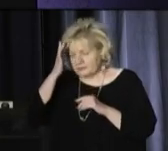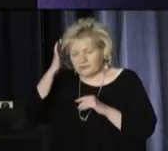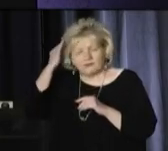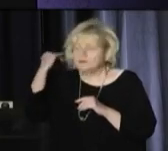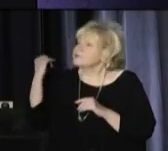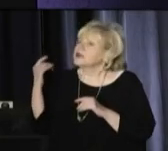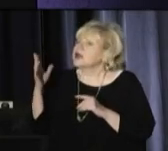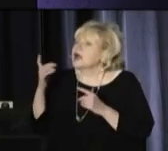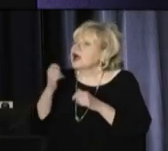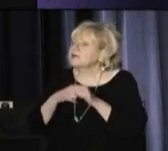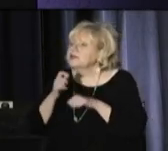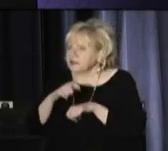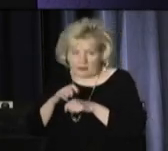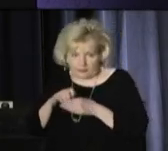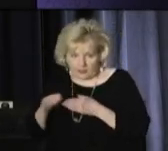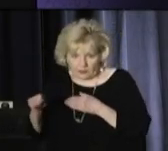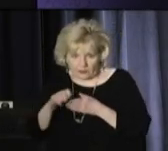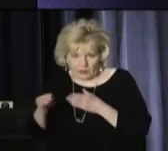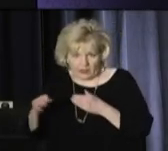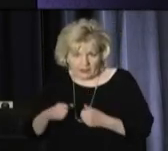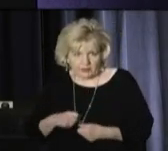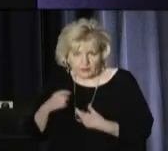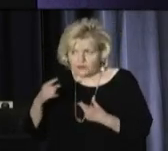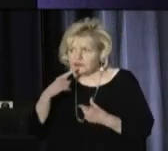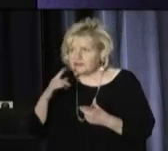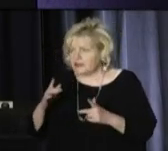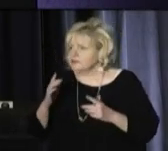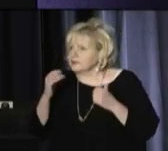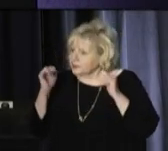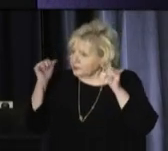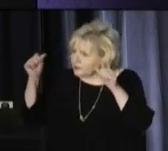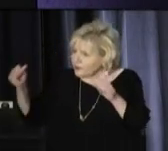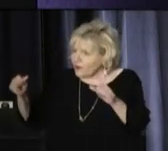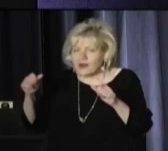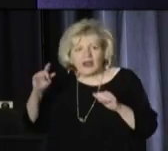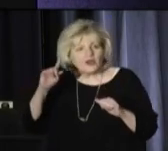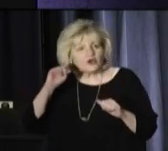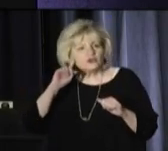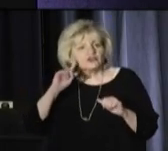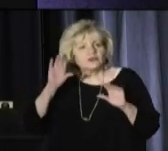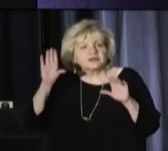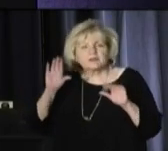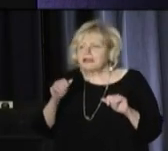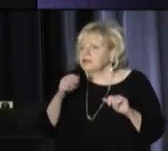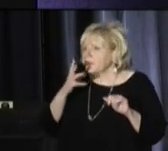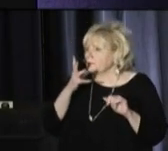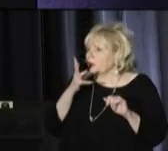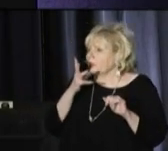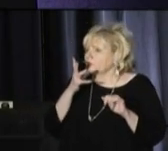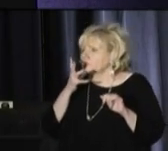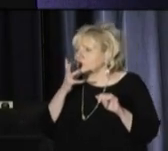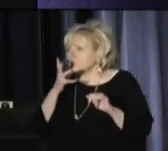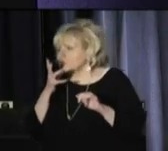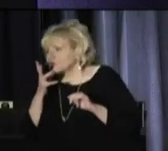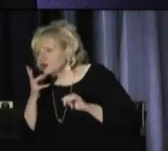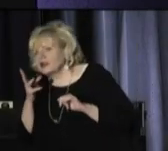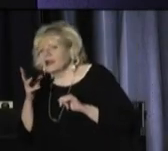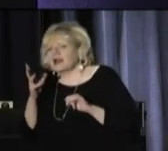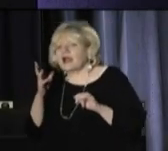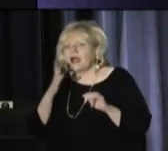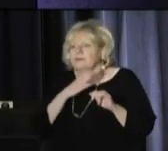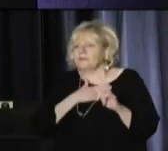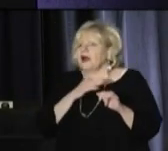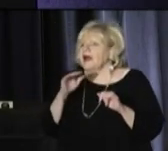she's just sitting there like, all right, let's go on. And I've heard she was an amazing mother figure, and so I choose to believe she is also my literary spirit